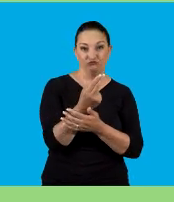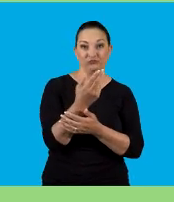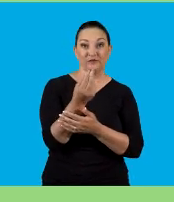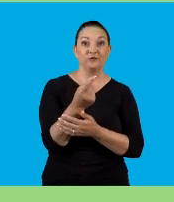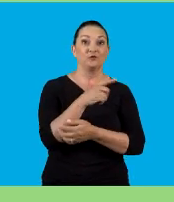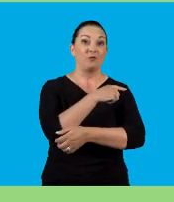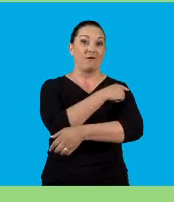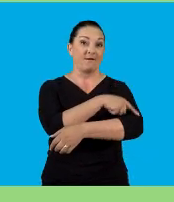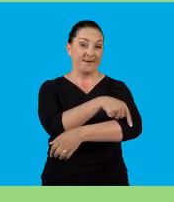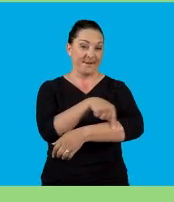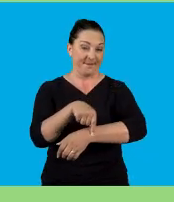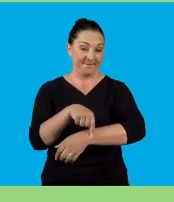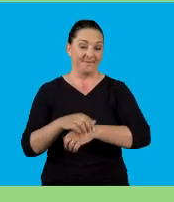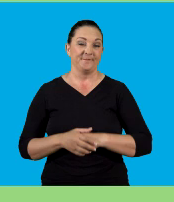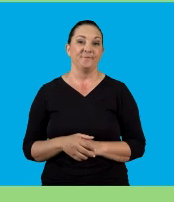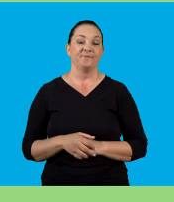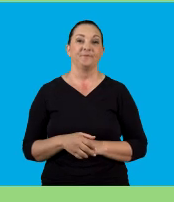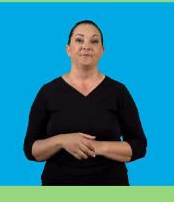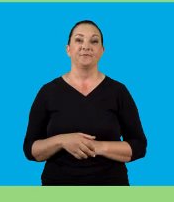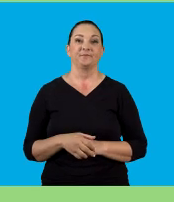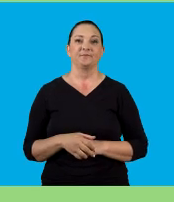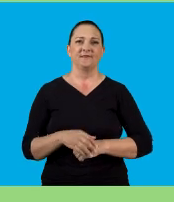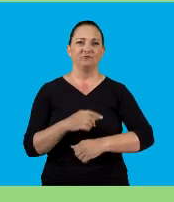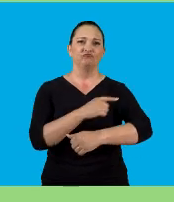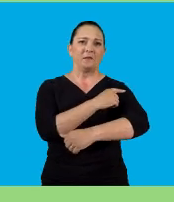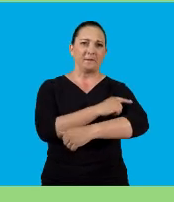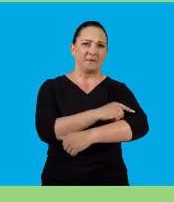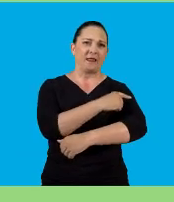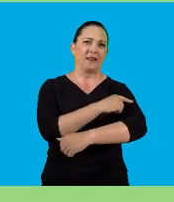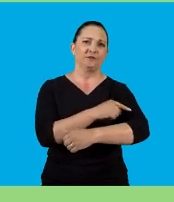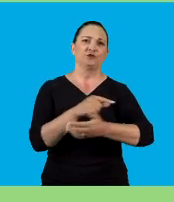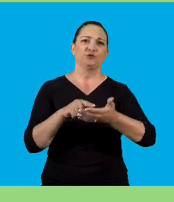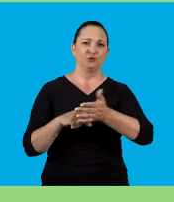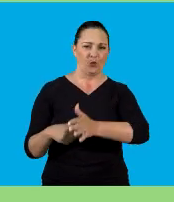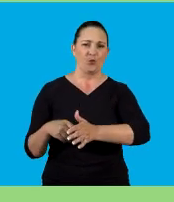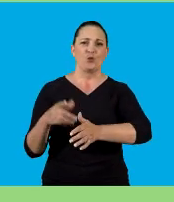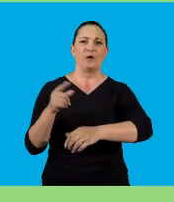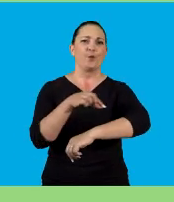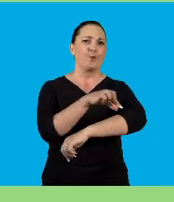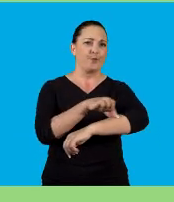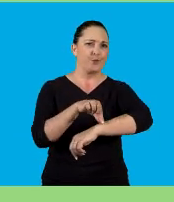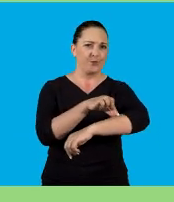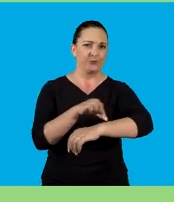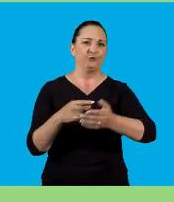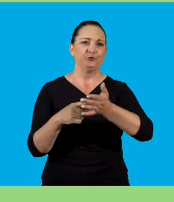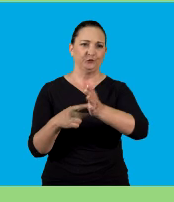of the arm. It shows the muscles and bones.